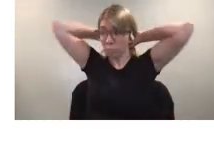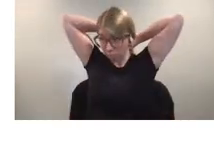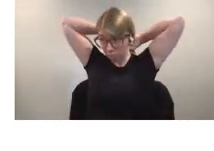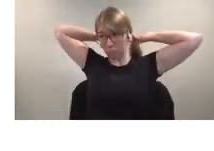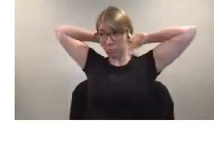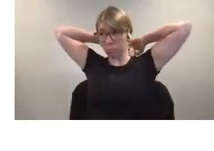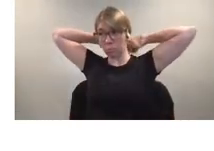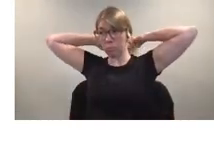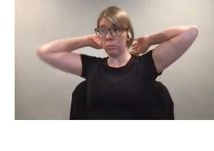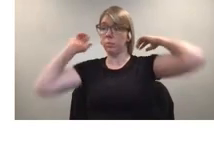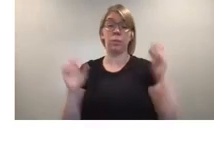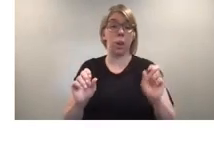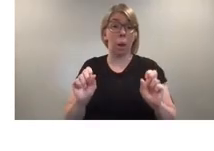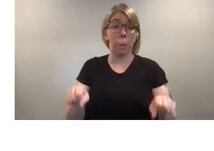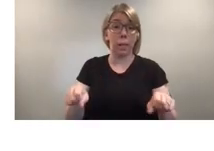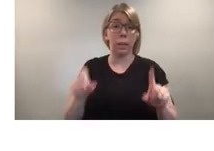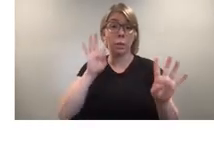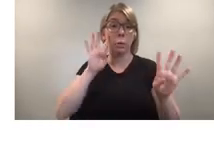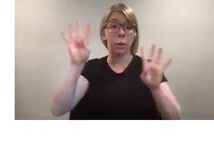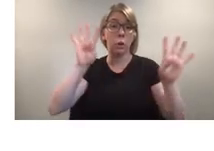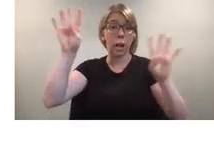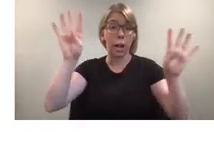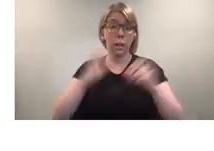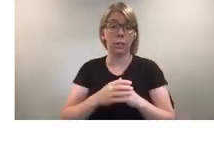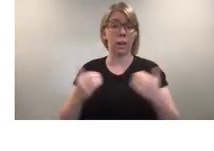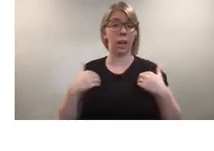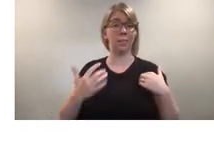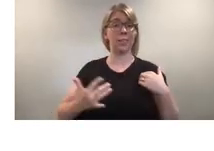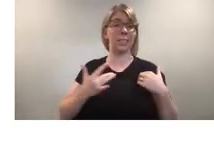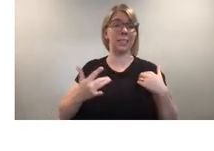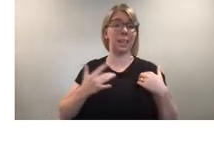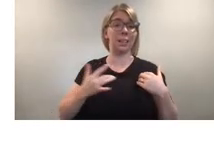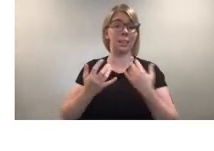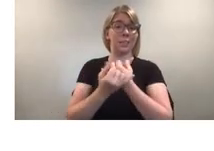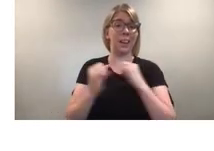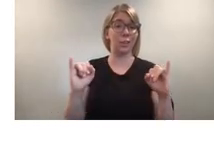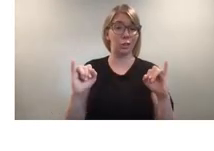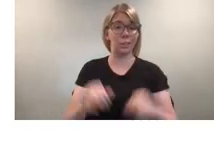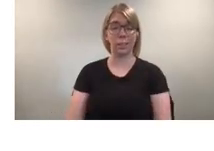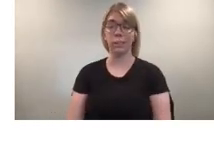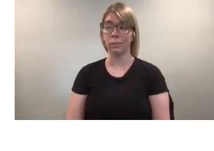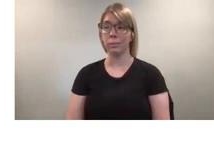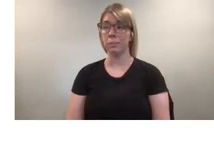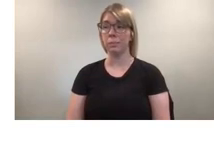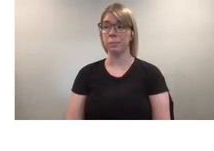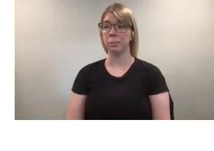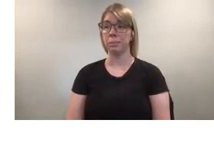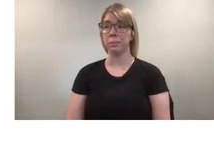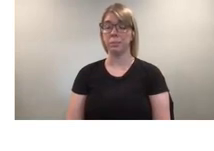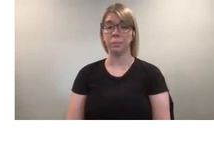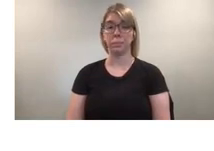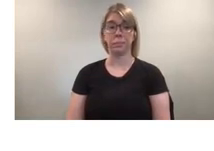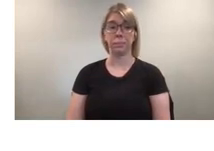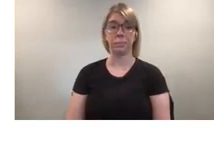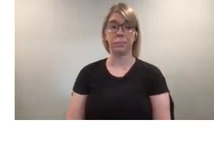Ability to be creative, have that sense of agency.